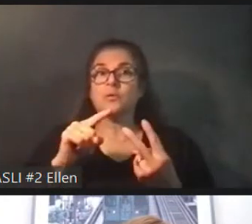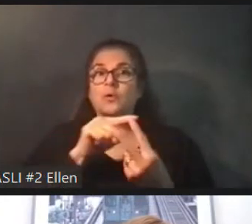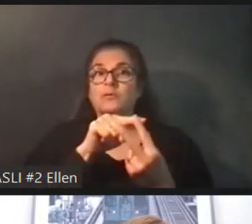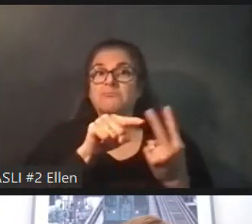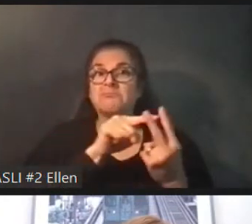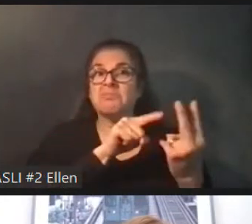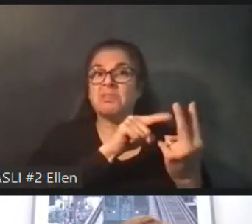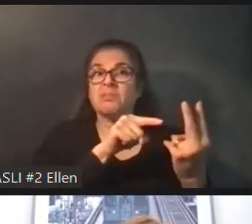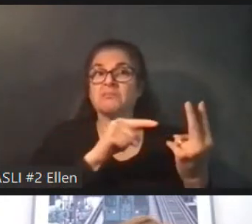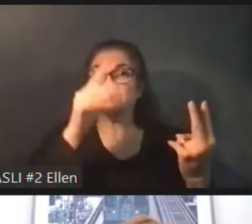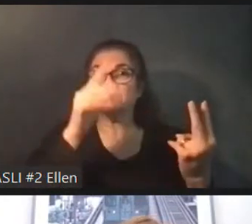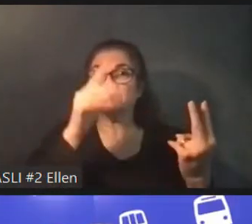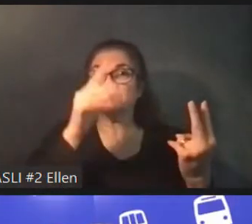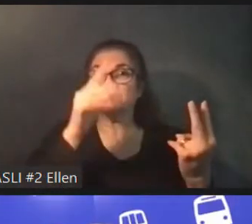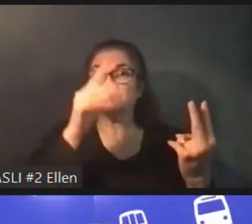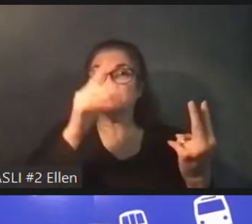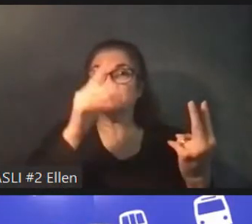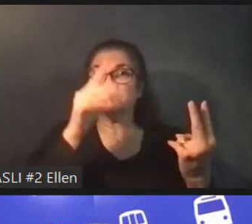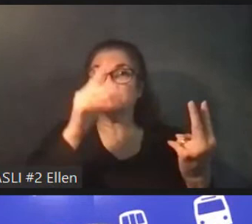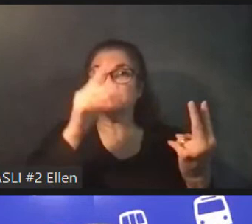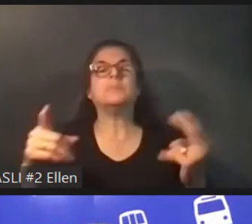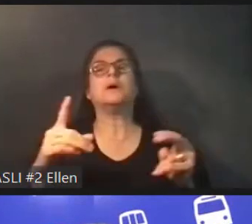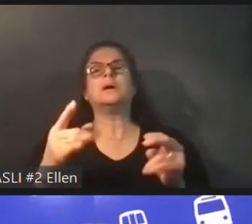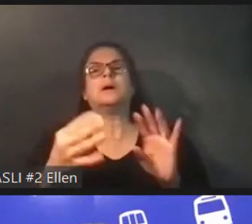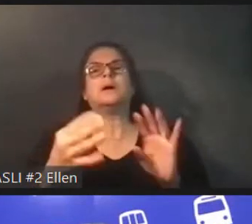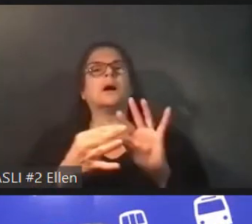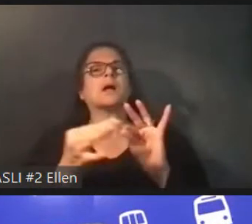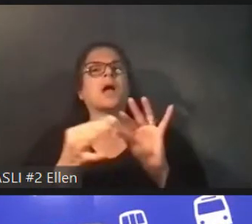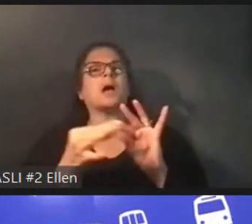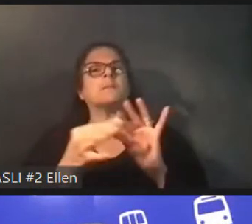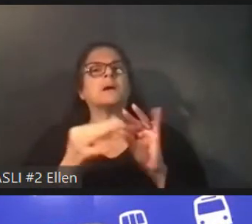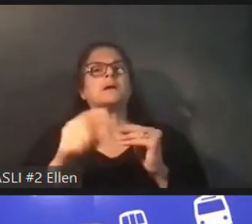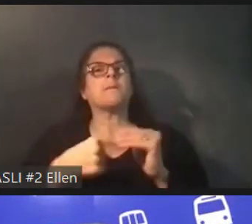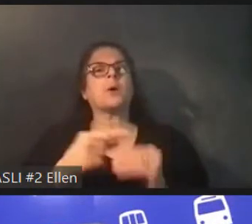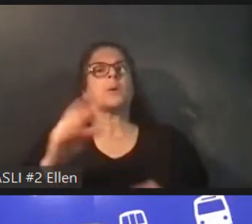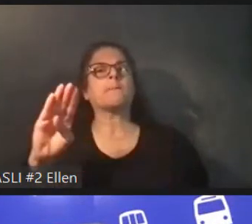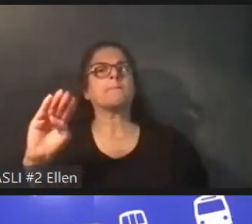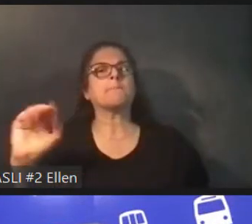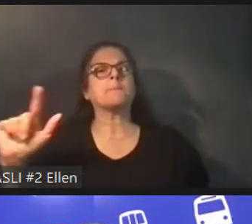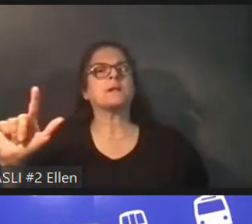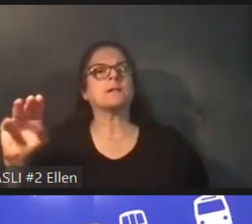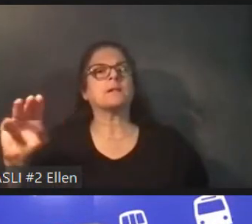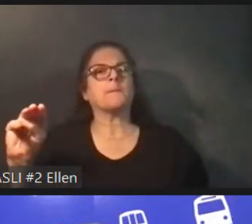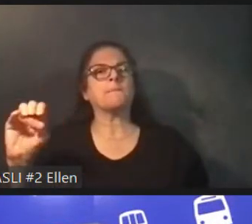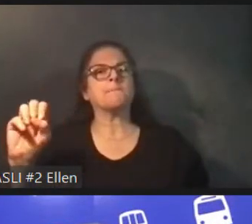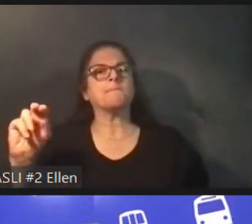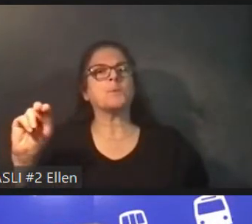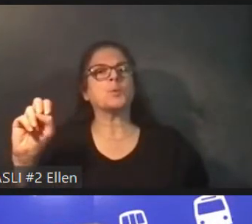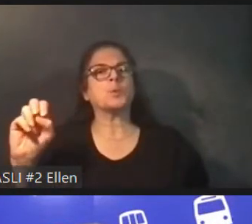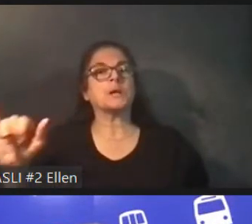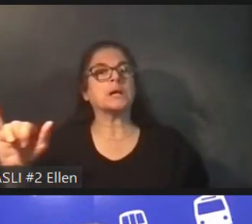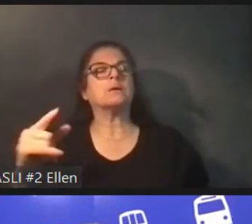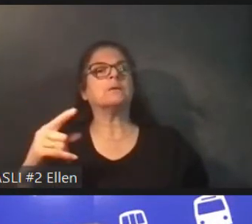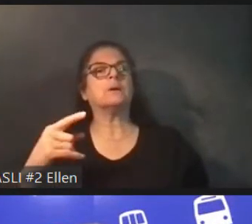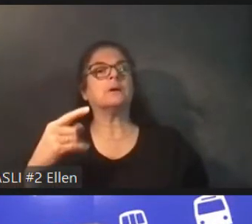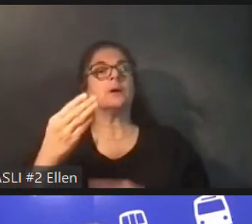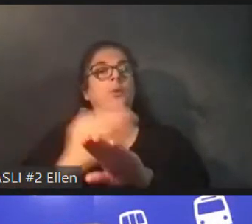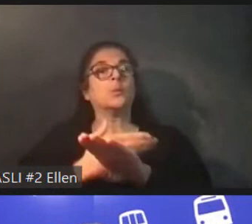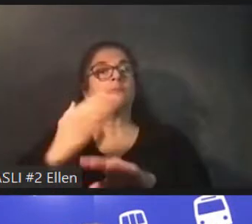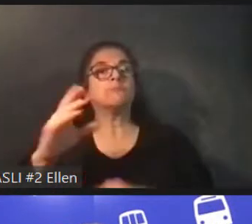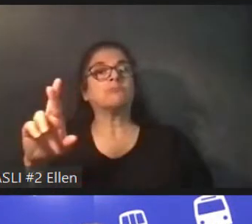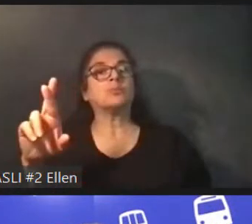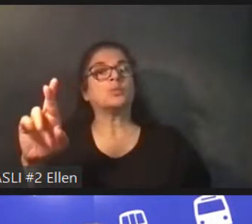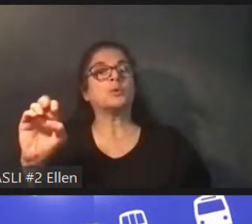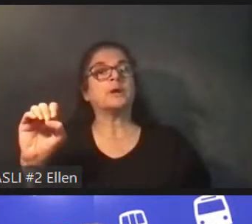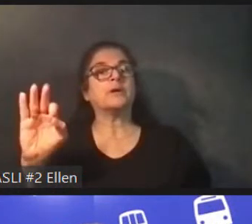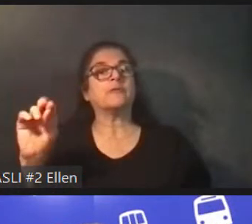Just a comment with respect to Bill Mooney. The refresh program has just gone over